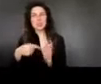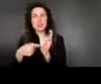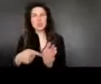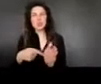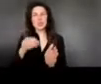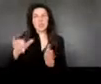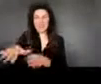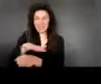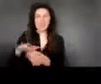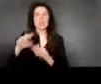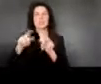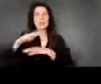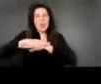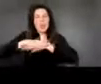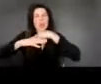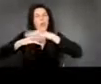is allowed